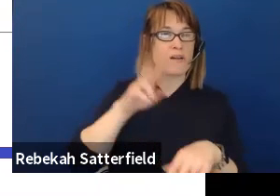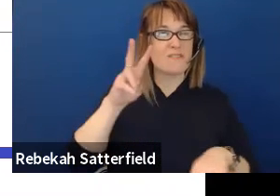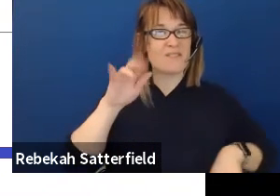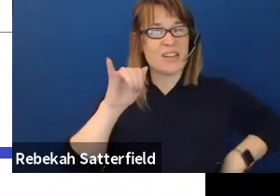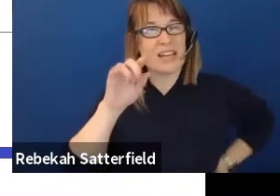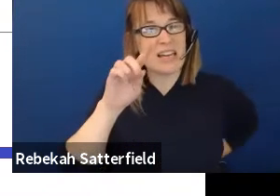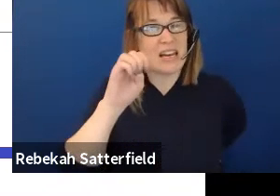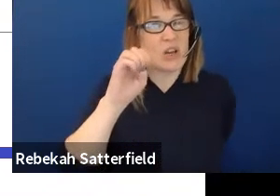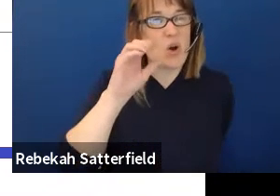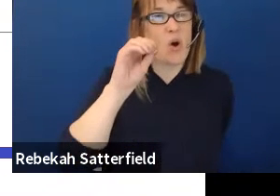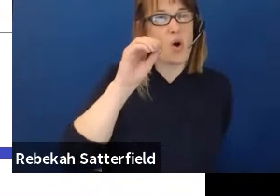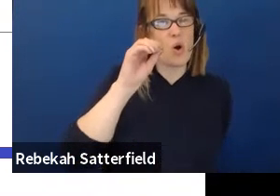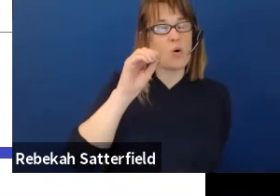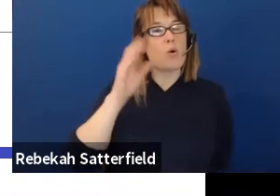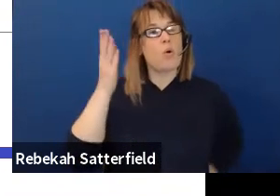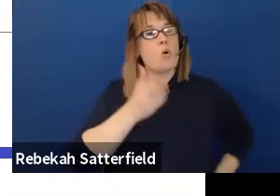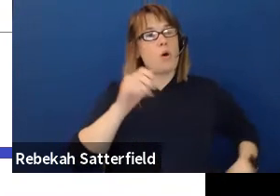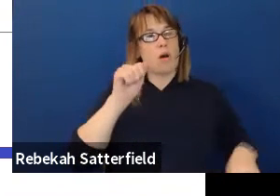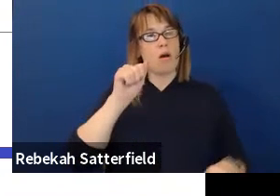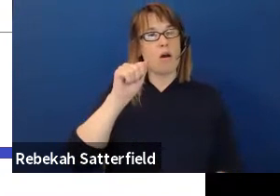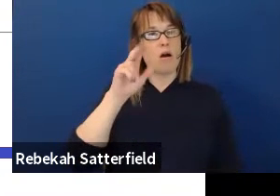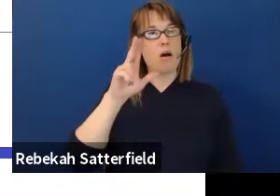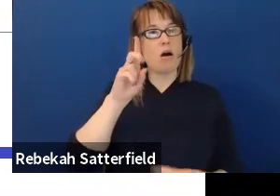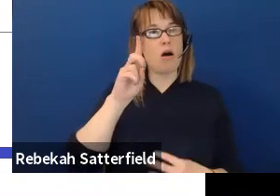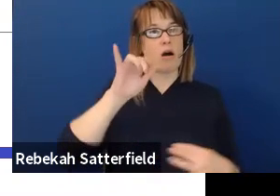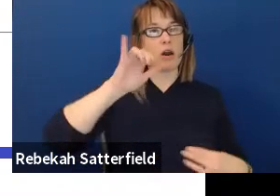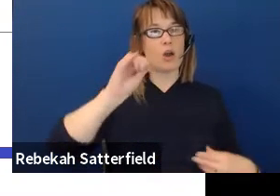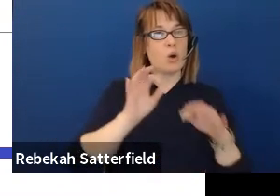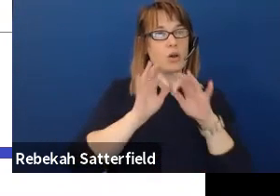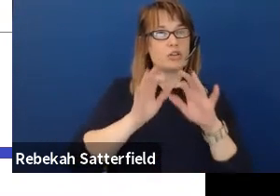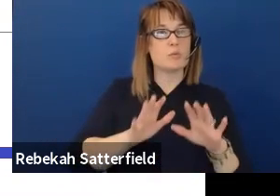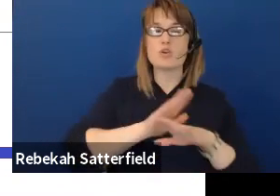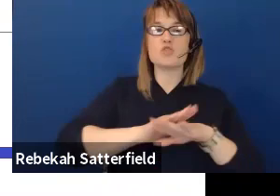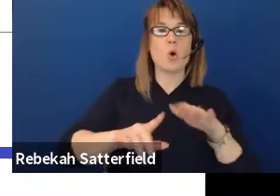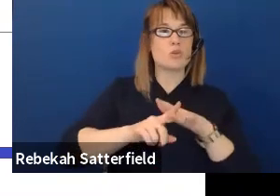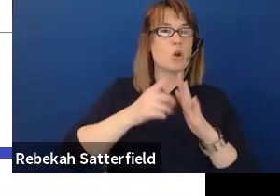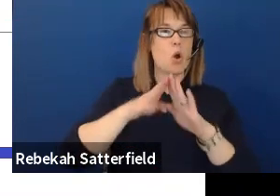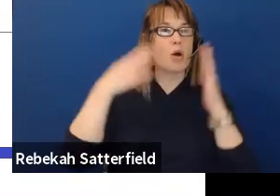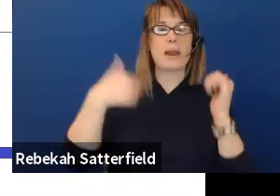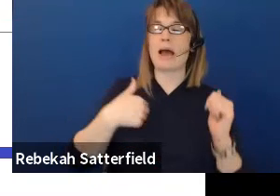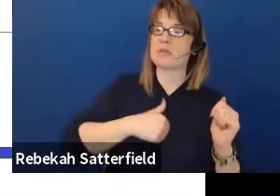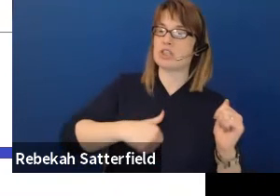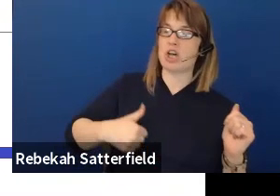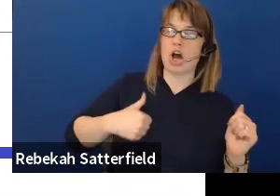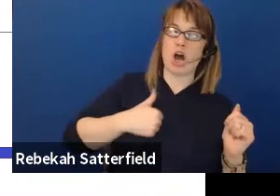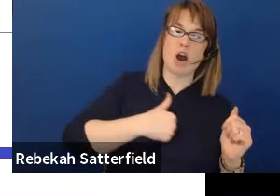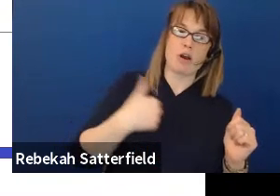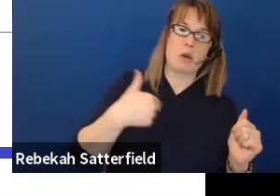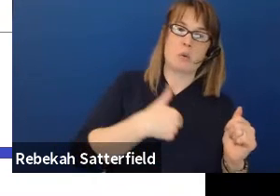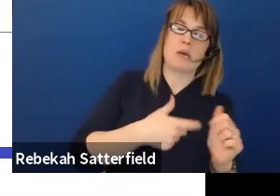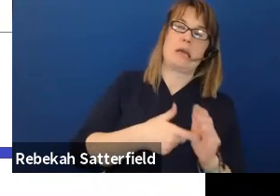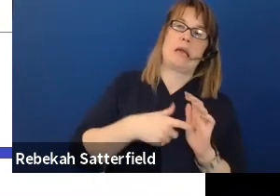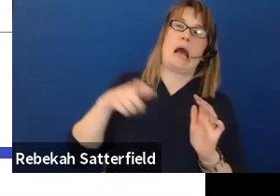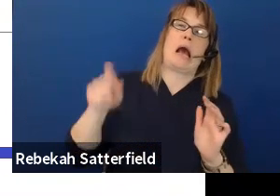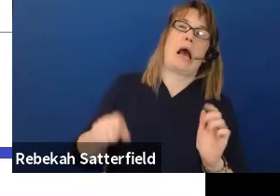audio interpreter, don't start off by saying, "I'm sorry that we have to use the video or audio